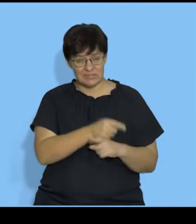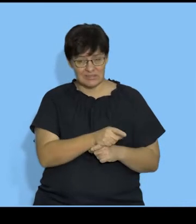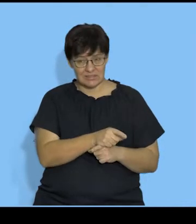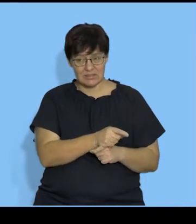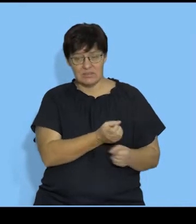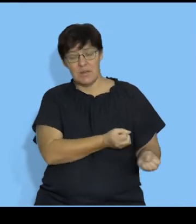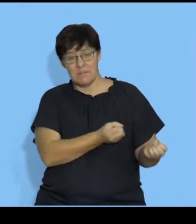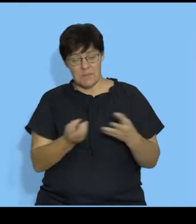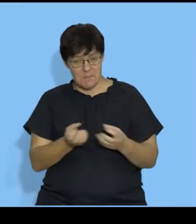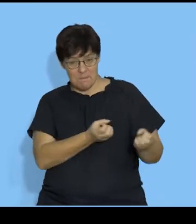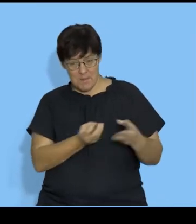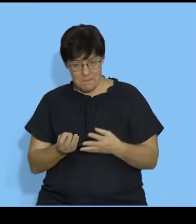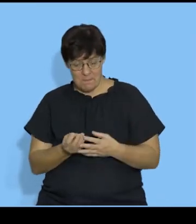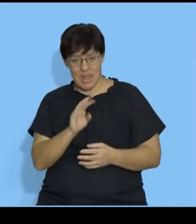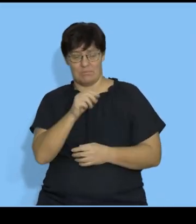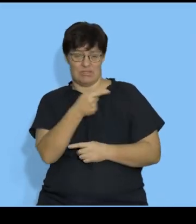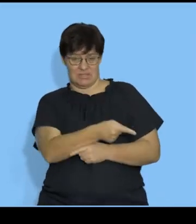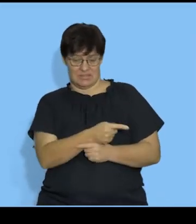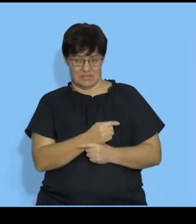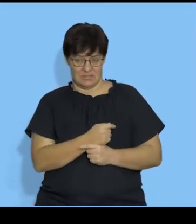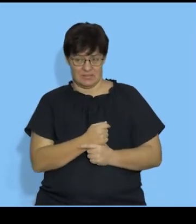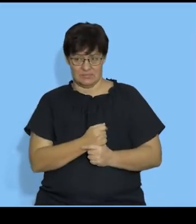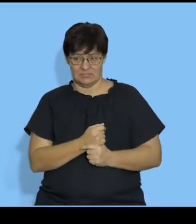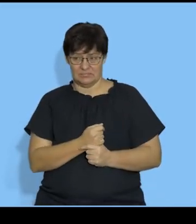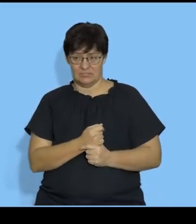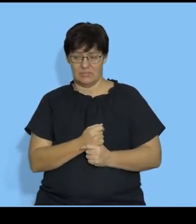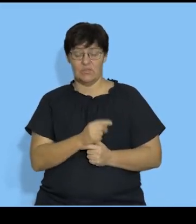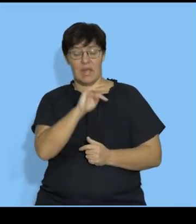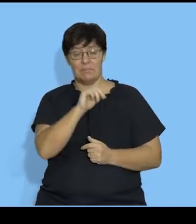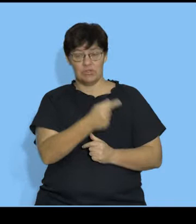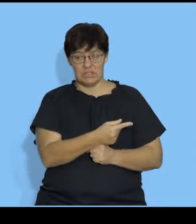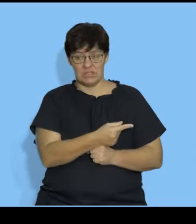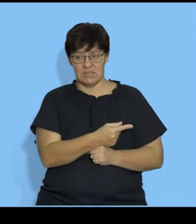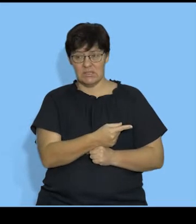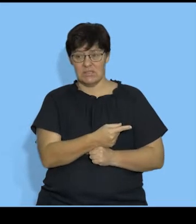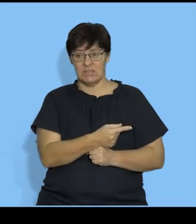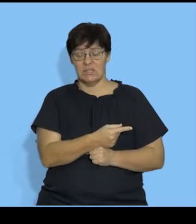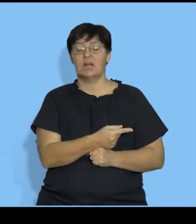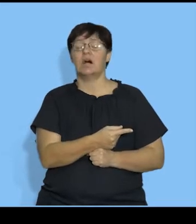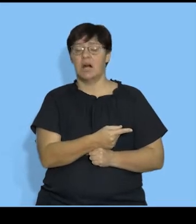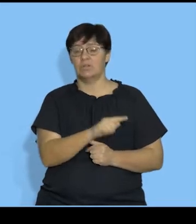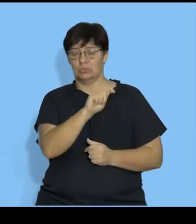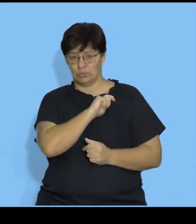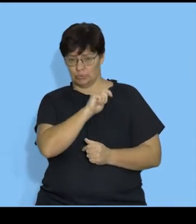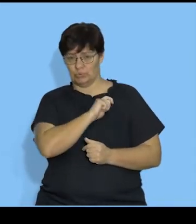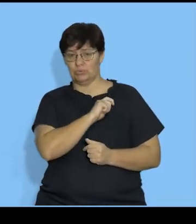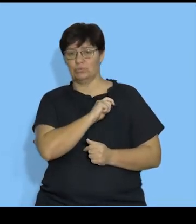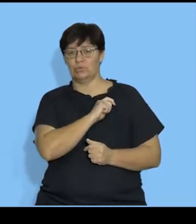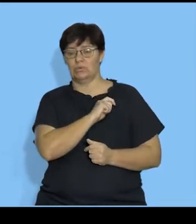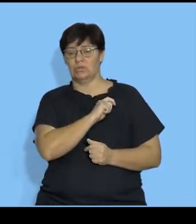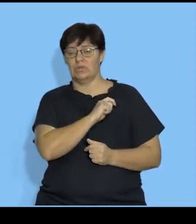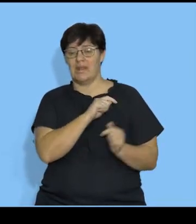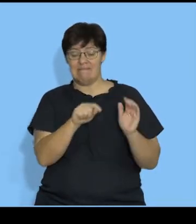electrons. So one way of looking at it, we can say magnesium lost. So this is the negative suggests